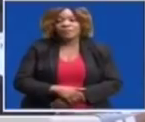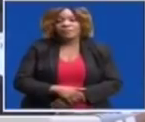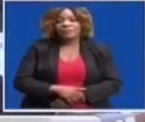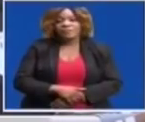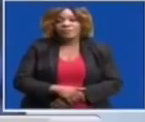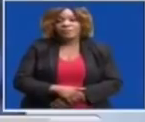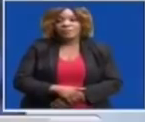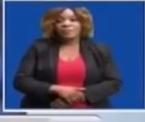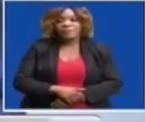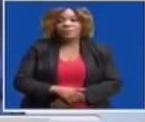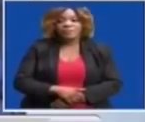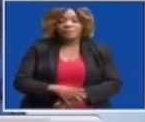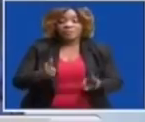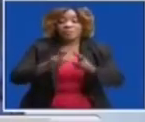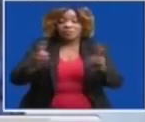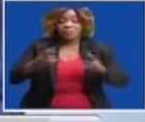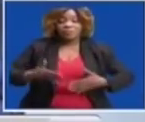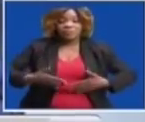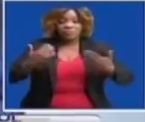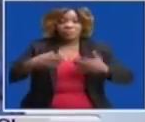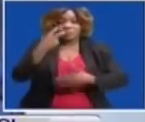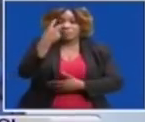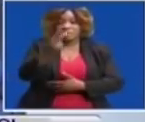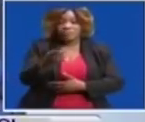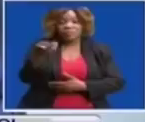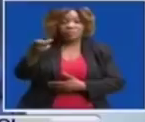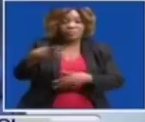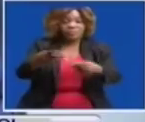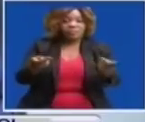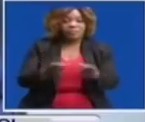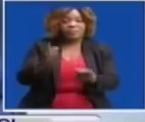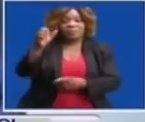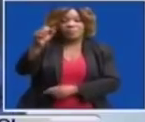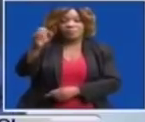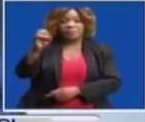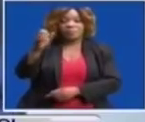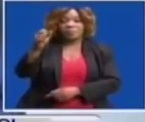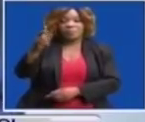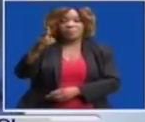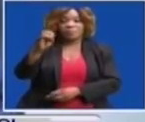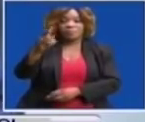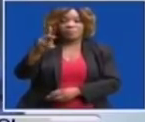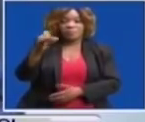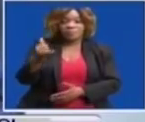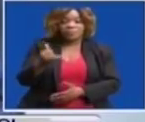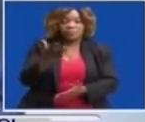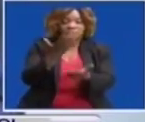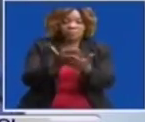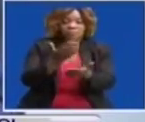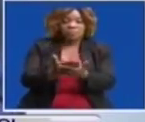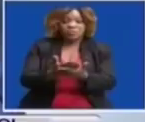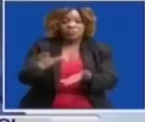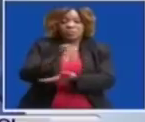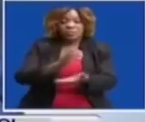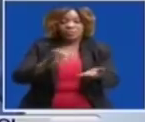so we are happy with what we've seen here in Sesheke and the proposed Yeta College of Nursing and